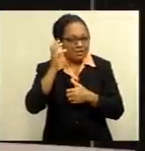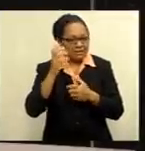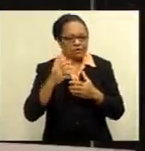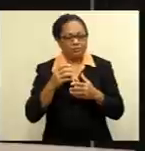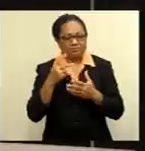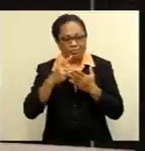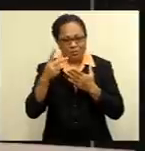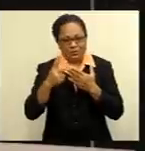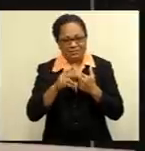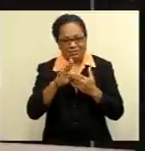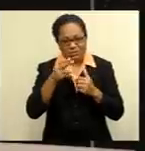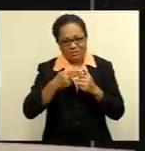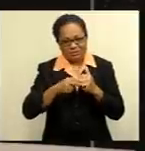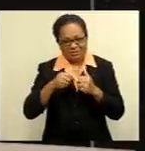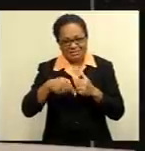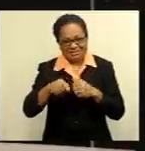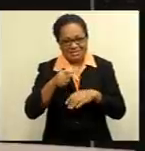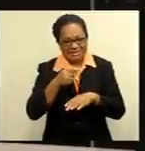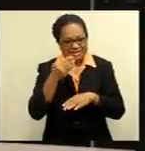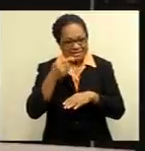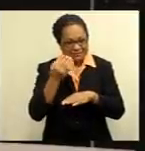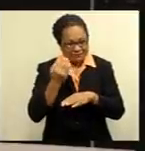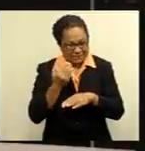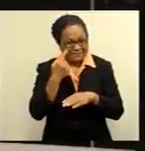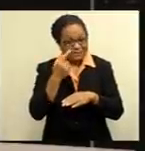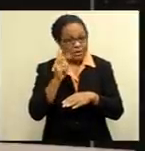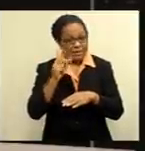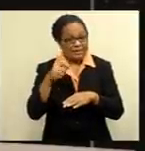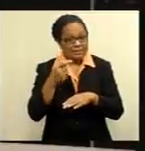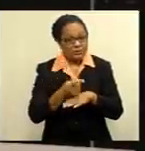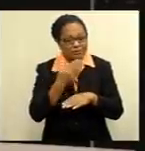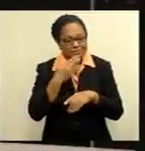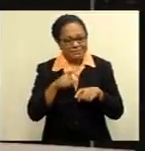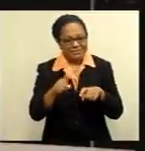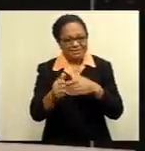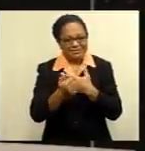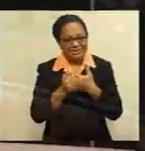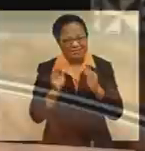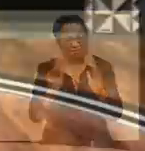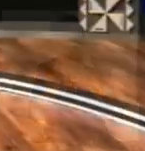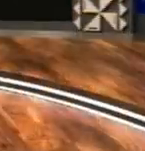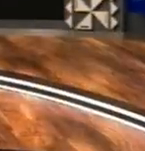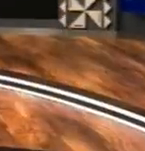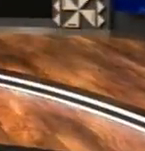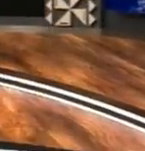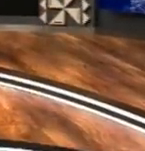That's your news this evening. I'll see you again next week. Until then, stay safe. Modemanda.